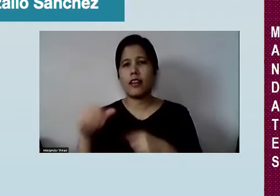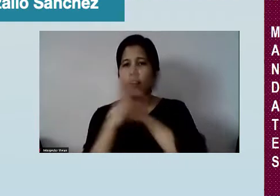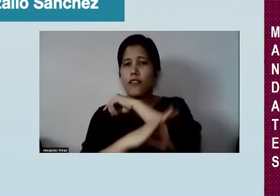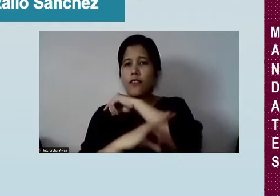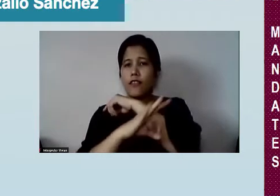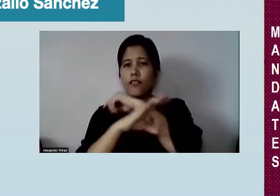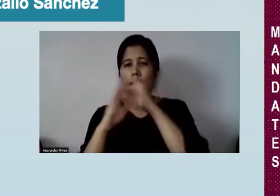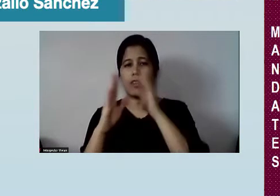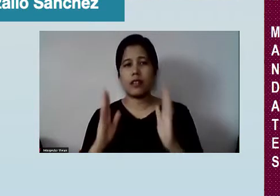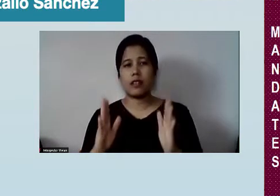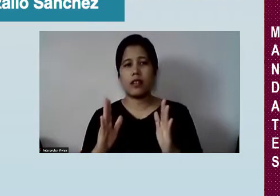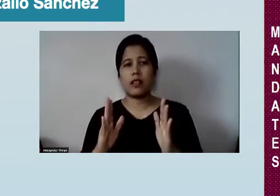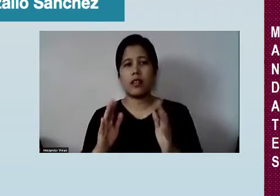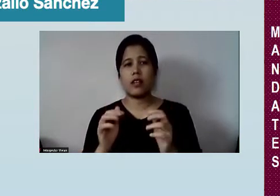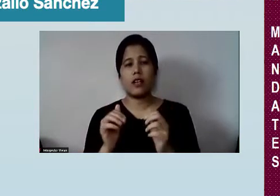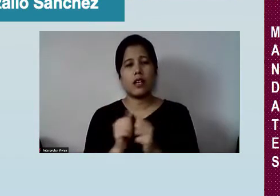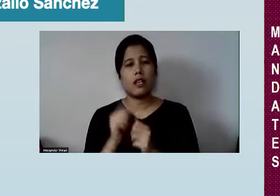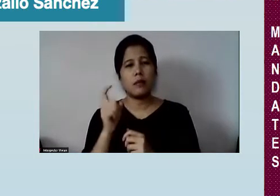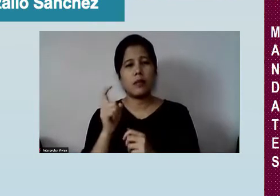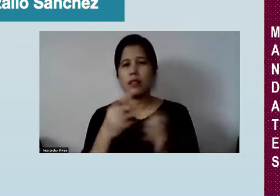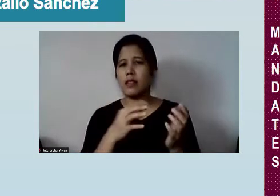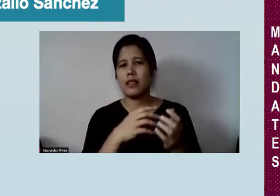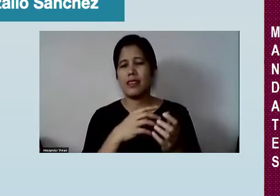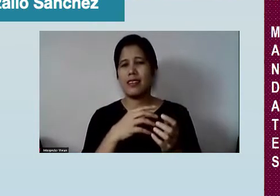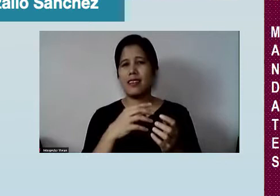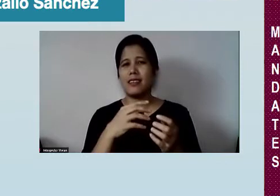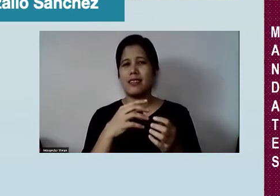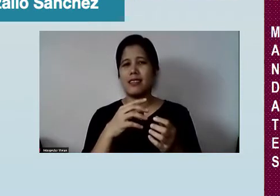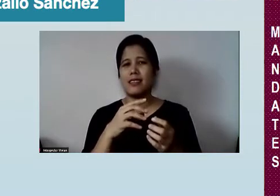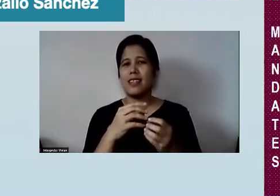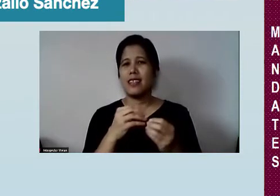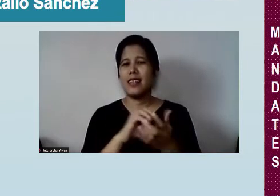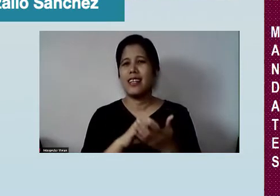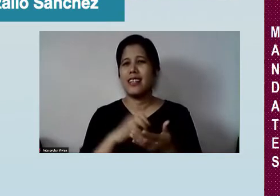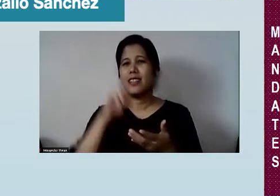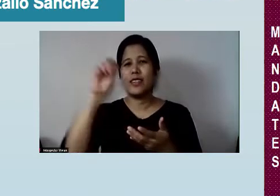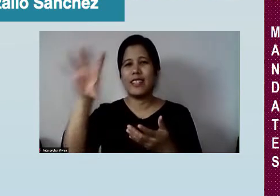deportation without further deportation proceedings. As long as